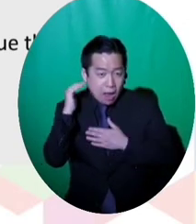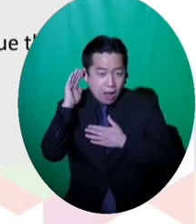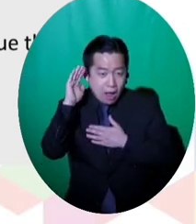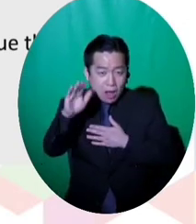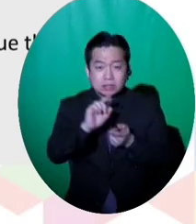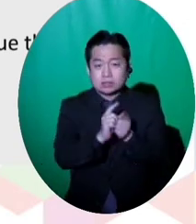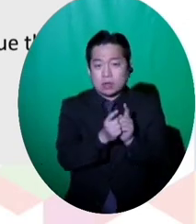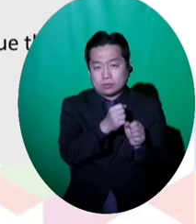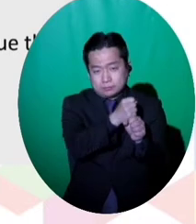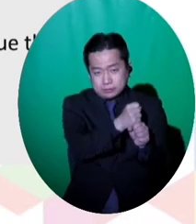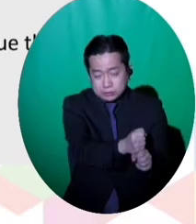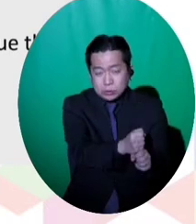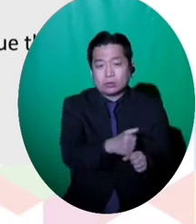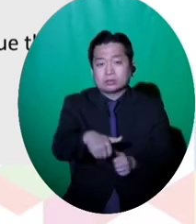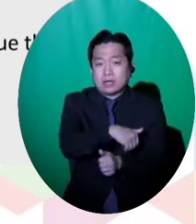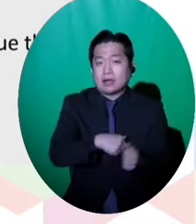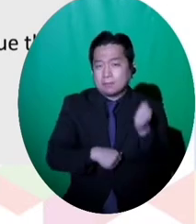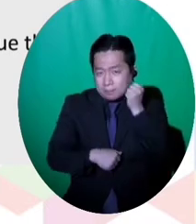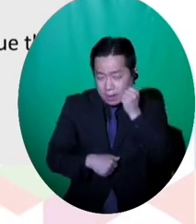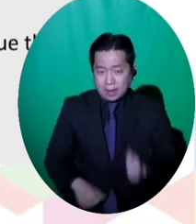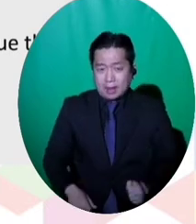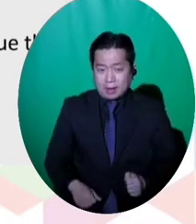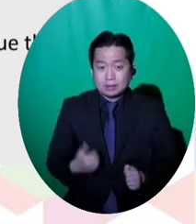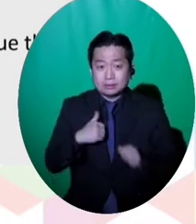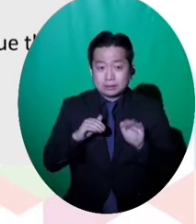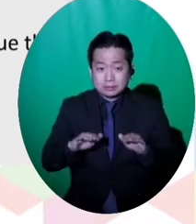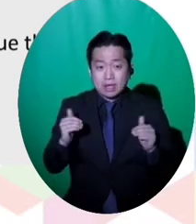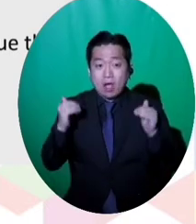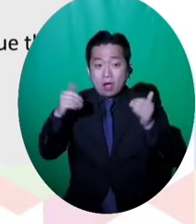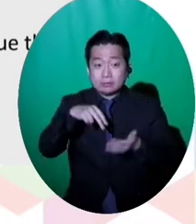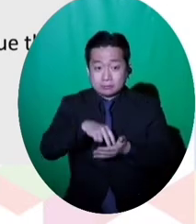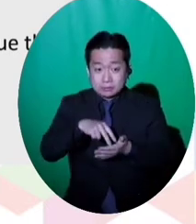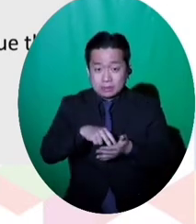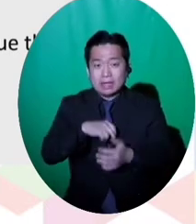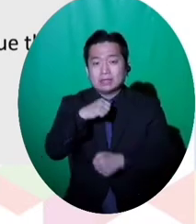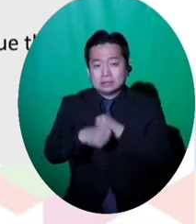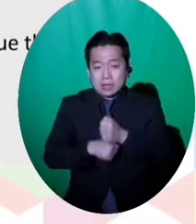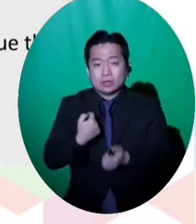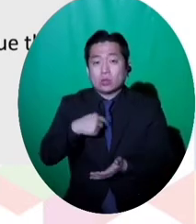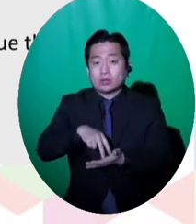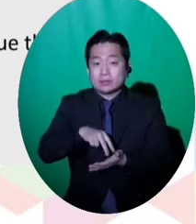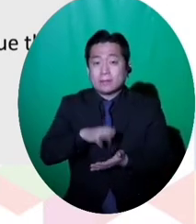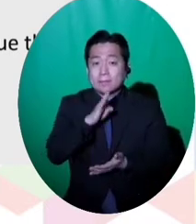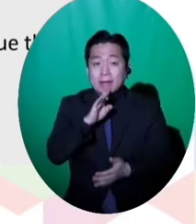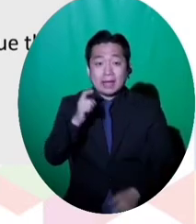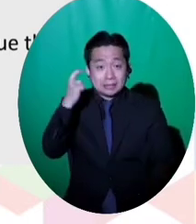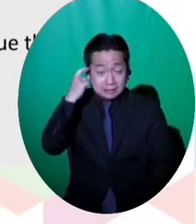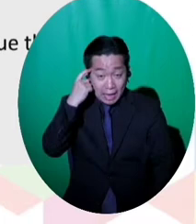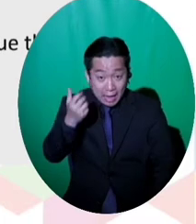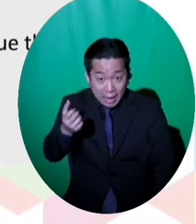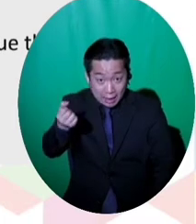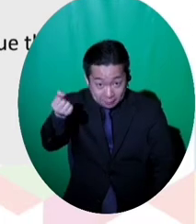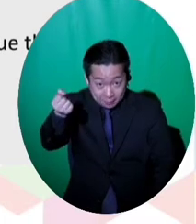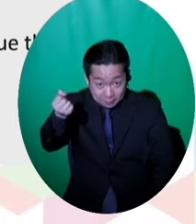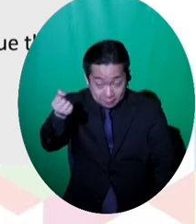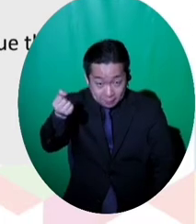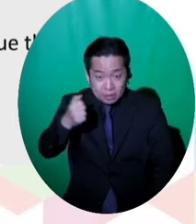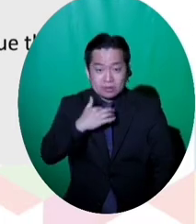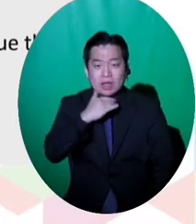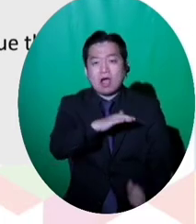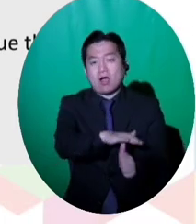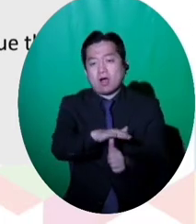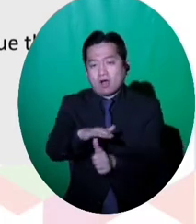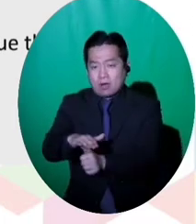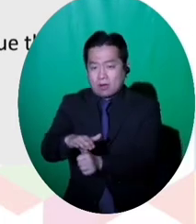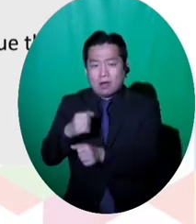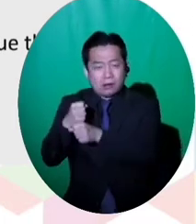relatively self-sufficient adults, seem to be ignoring the reality that we began our lives in extraordinary dependence. We will probably end